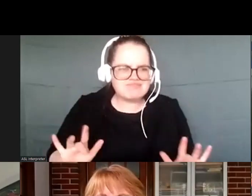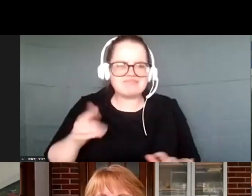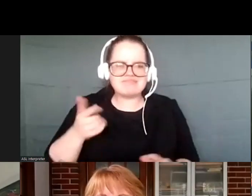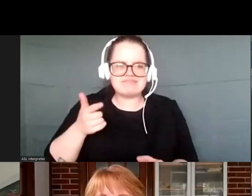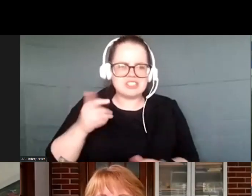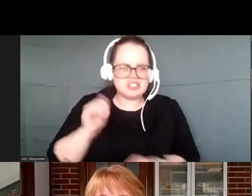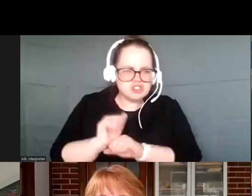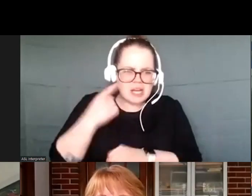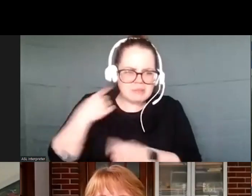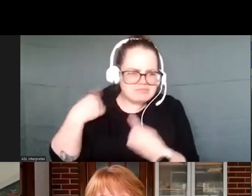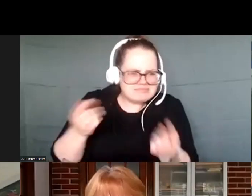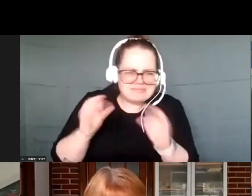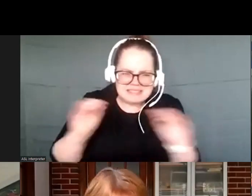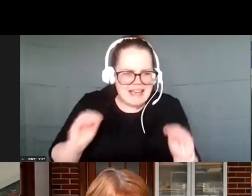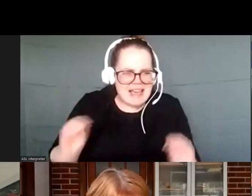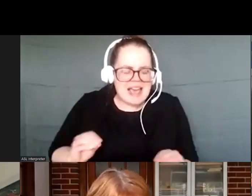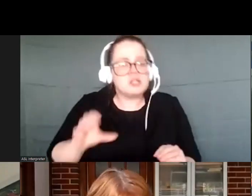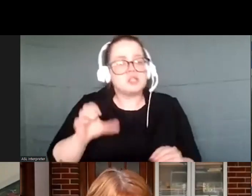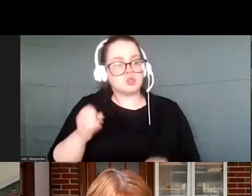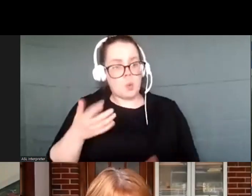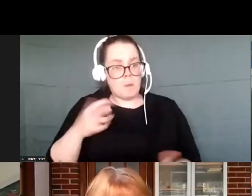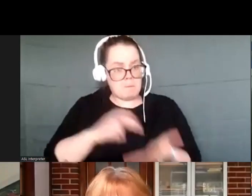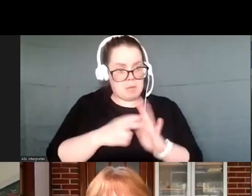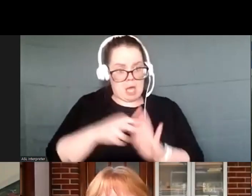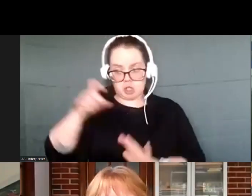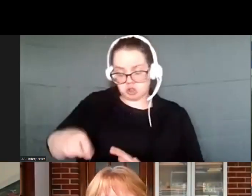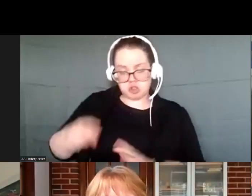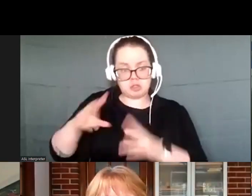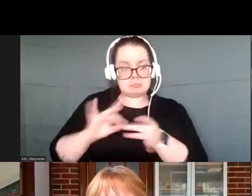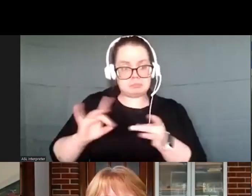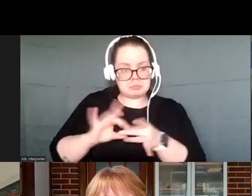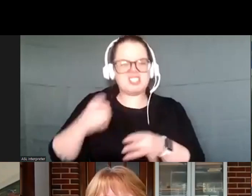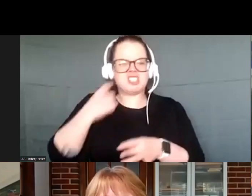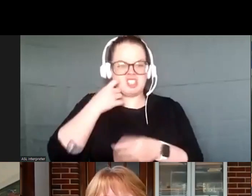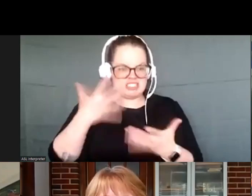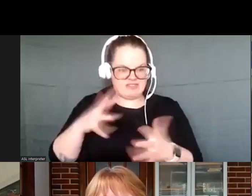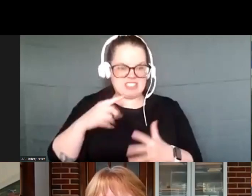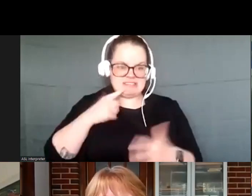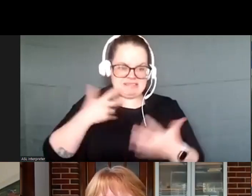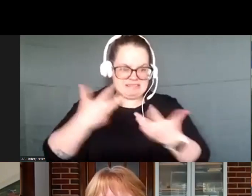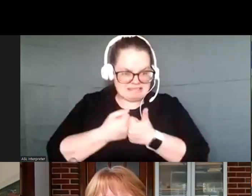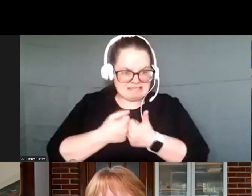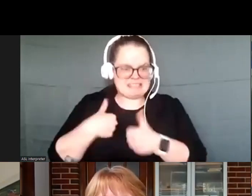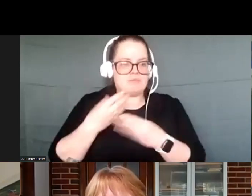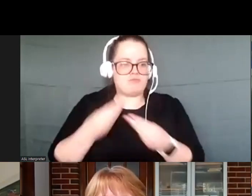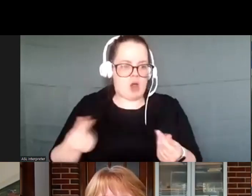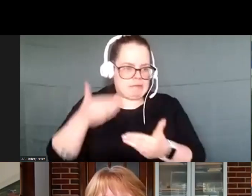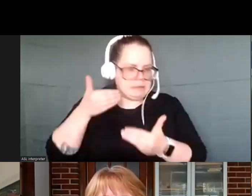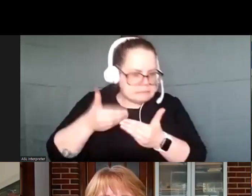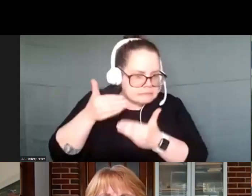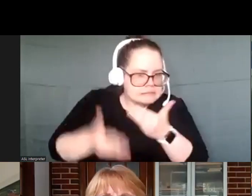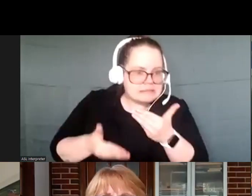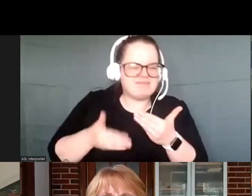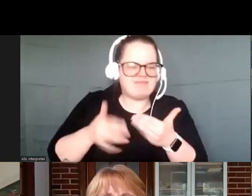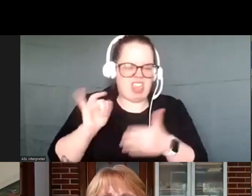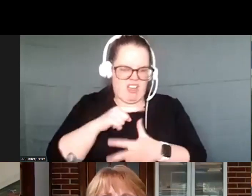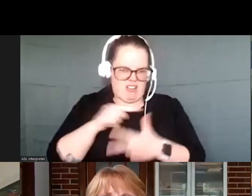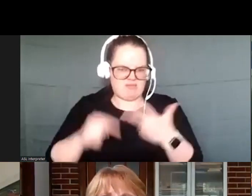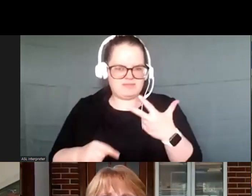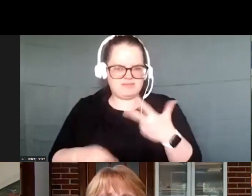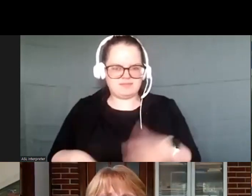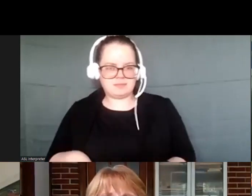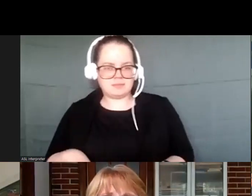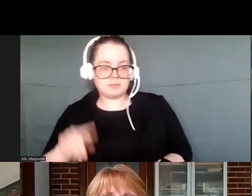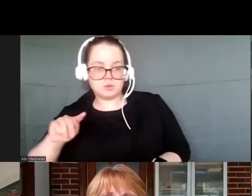time. Should I mention that I'm, you know, coming out of a time of recovering from a car accident? Those 3 things. Well, I think COVID in a